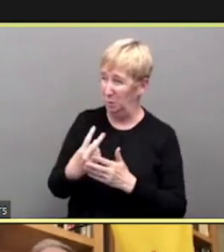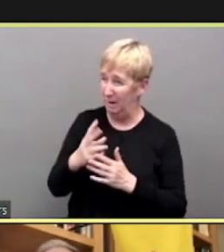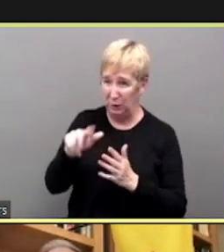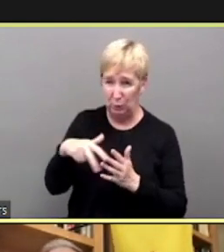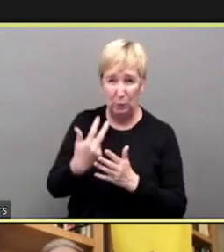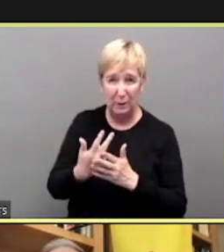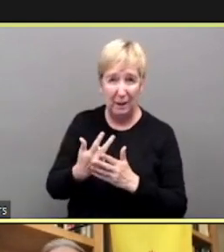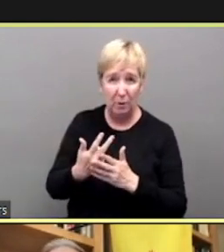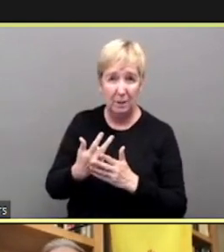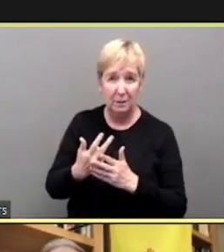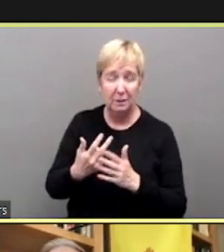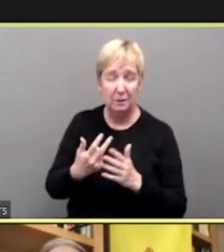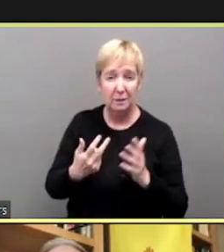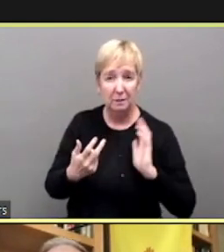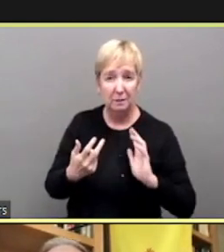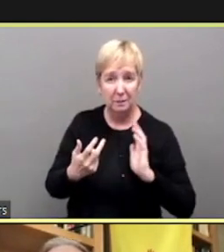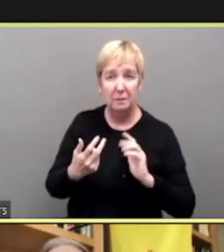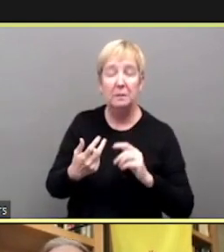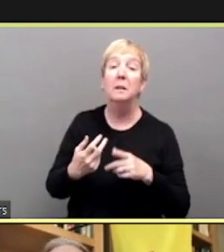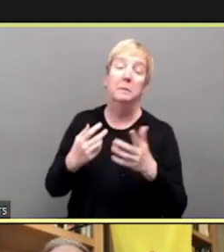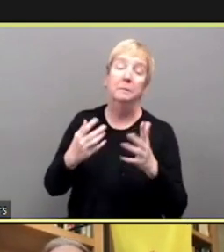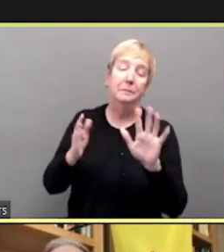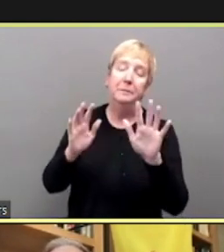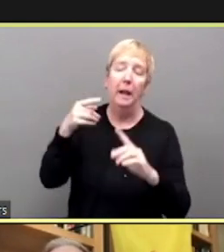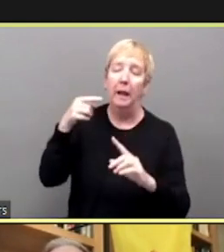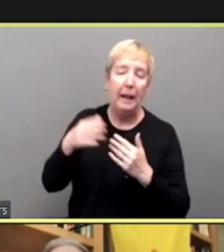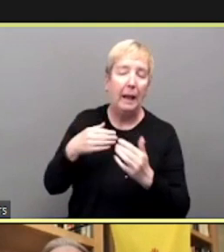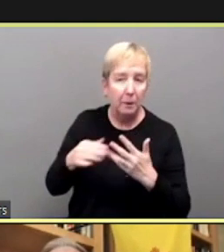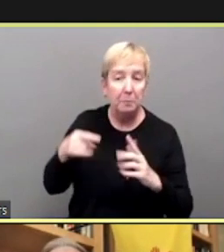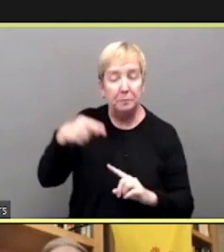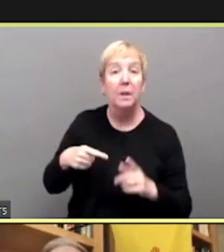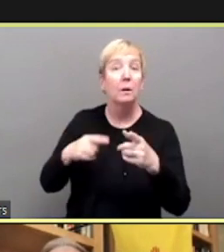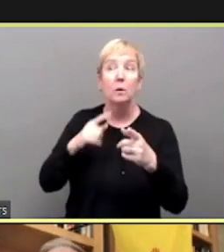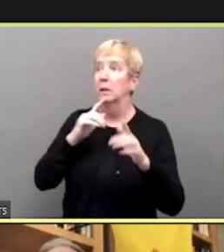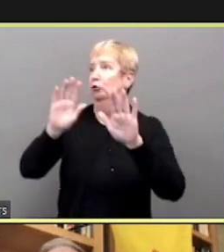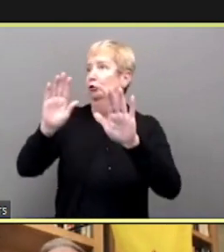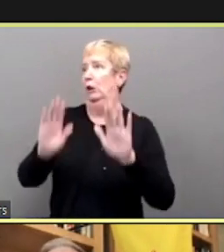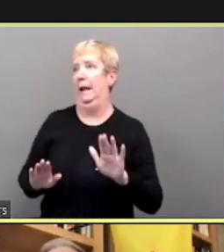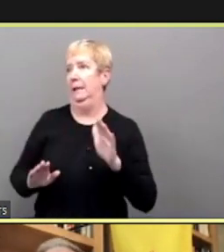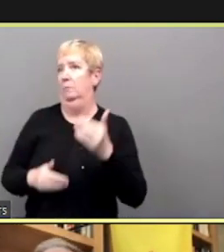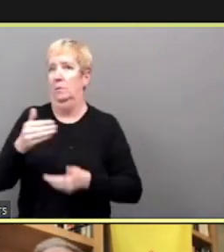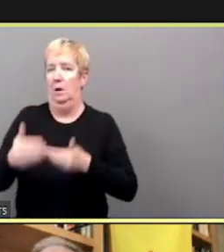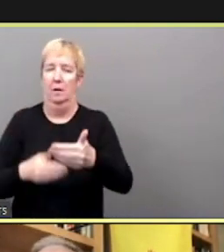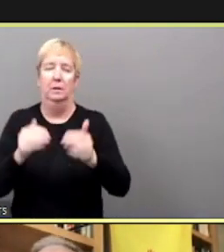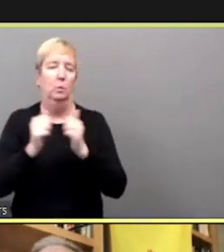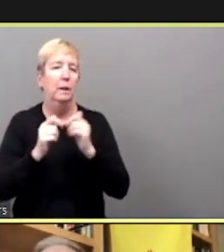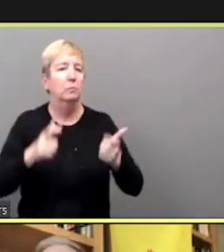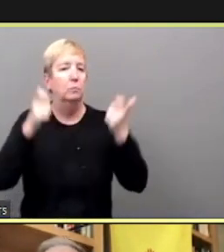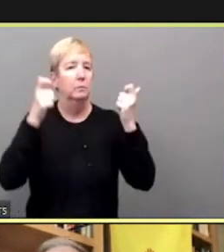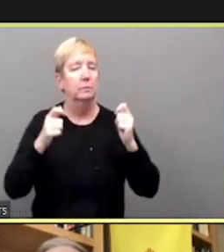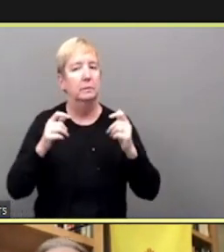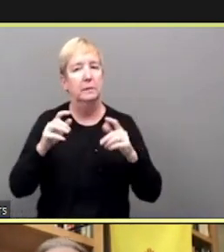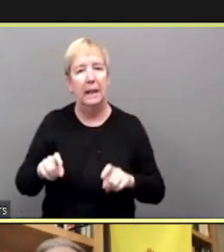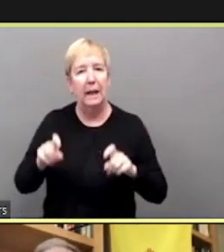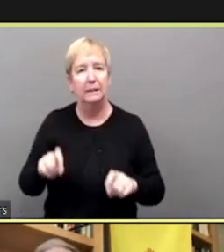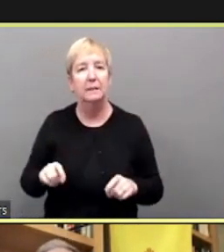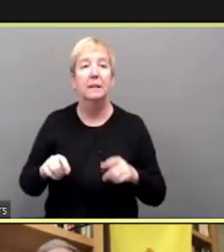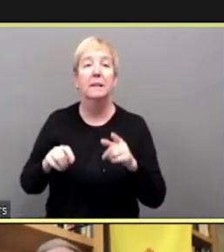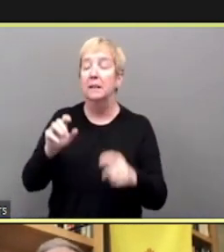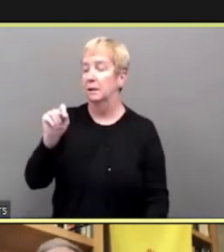hours. But nonetheless, great progress there. Couple, Tricor now over 1